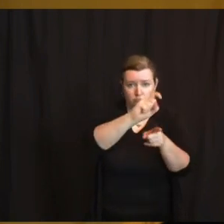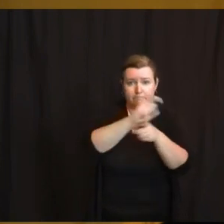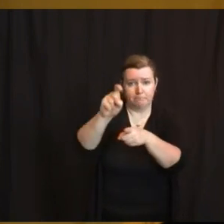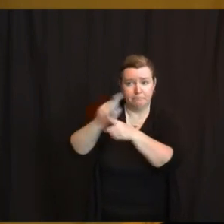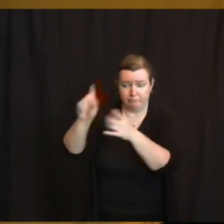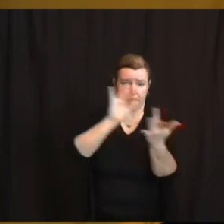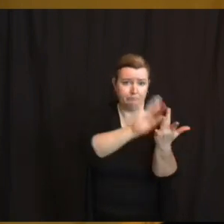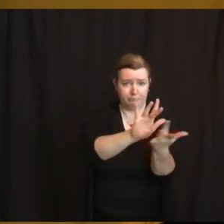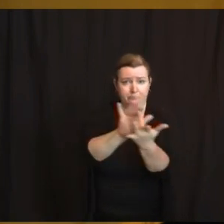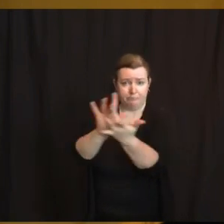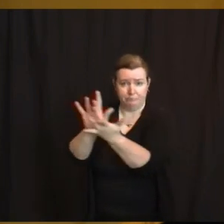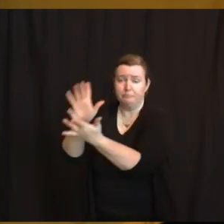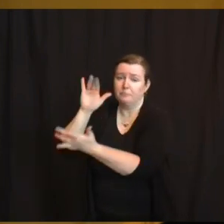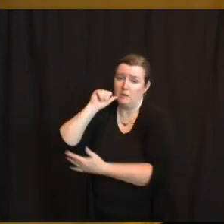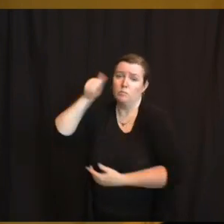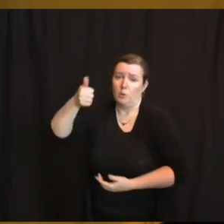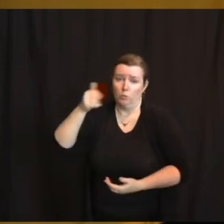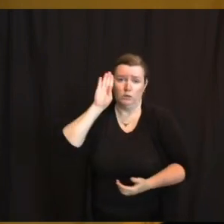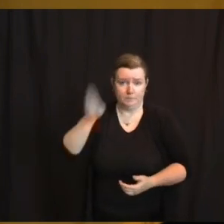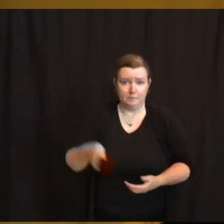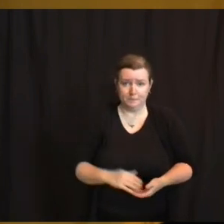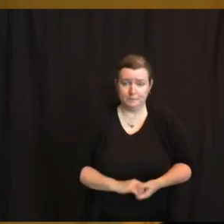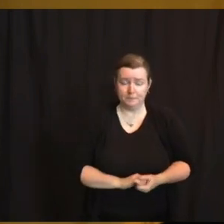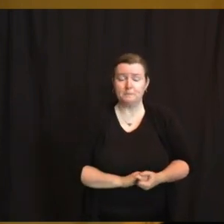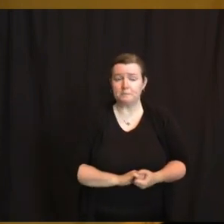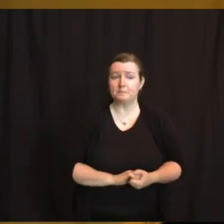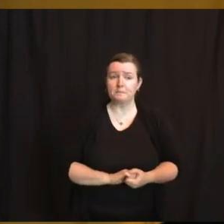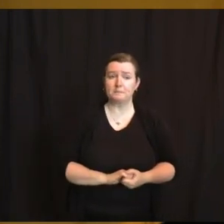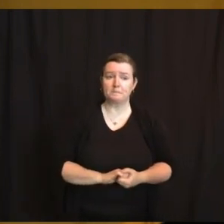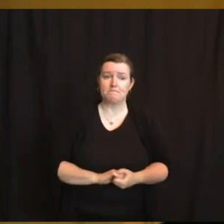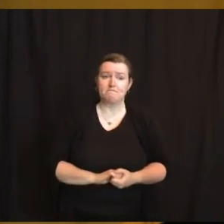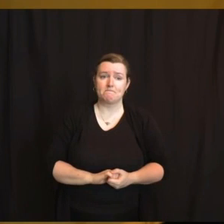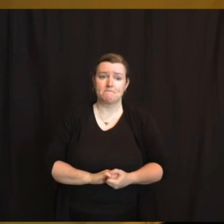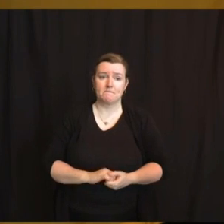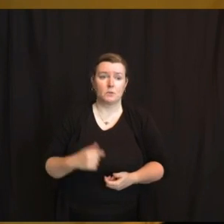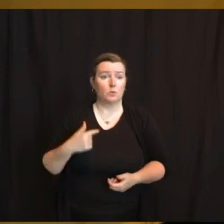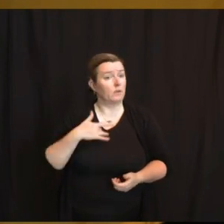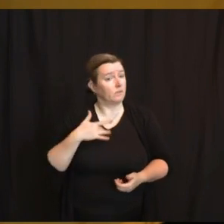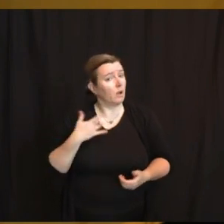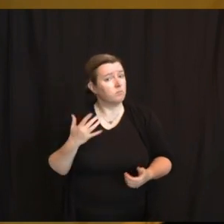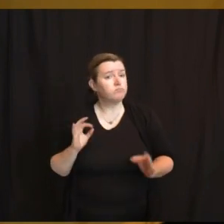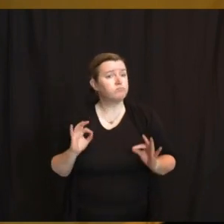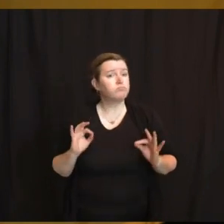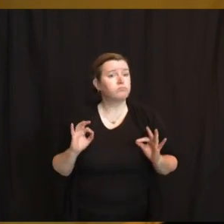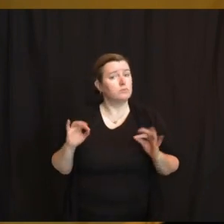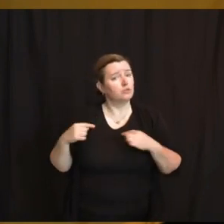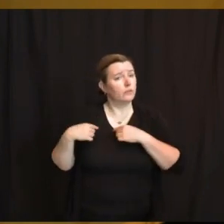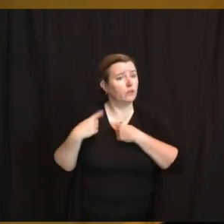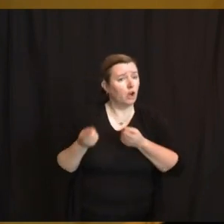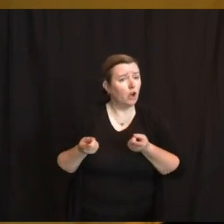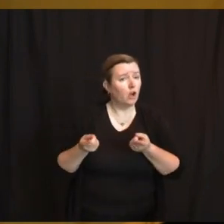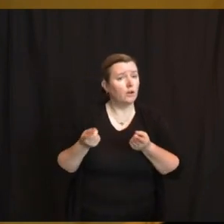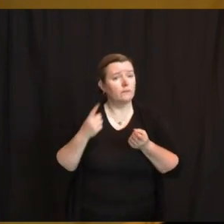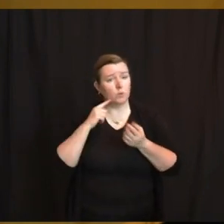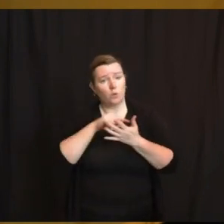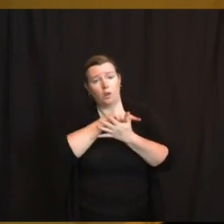business today and tomorrow morning. But we are quite pleased with the response that we've gotten to date.